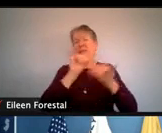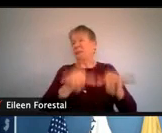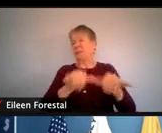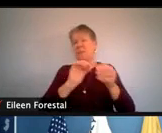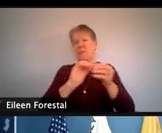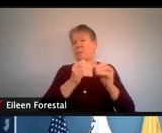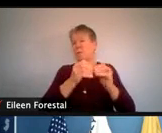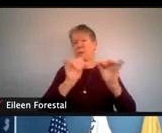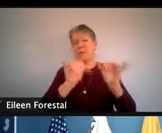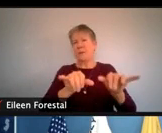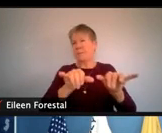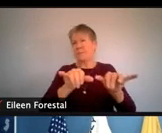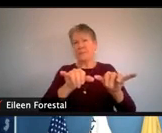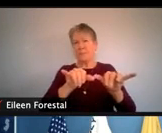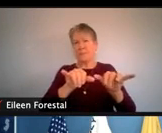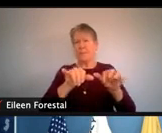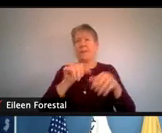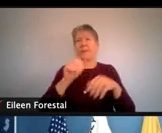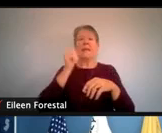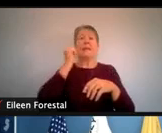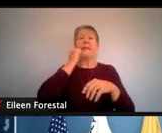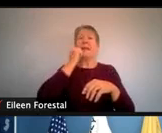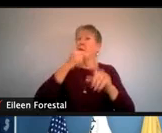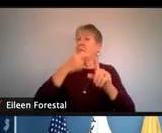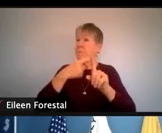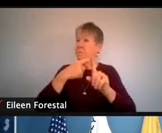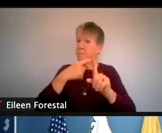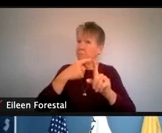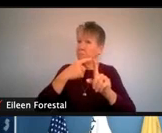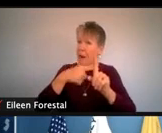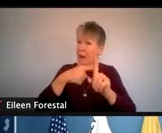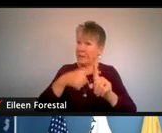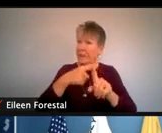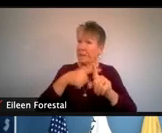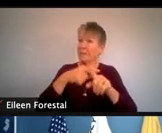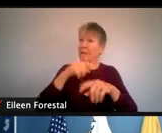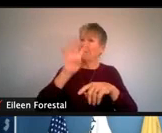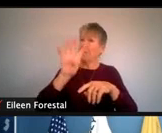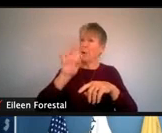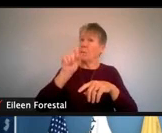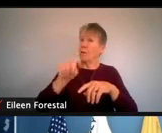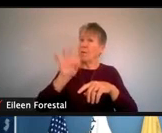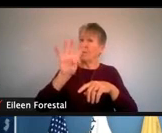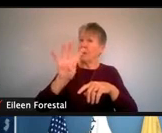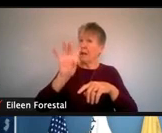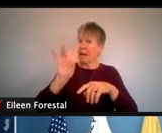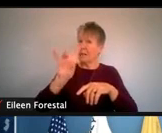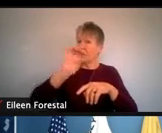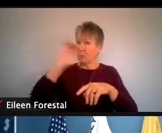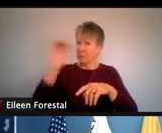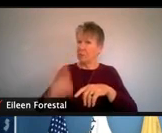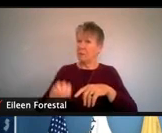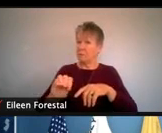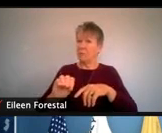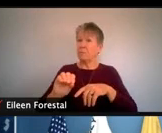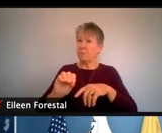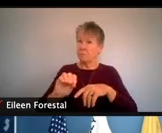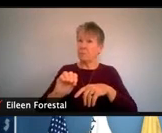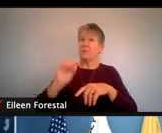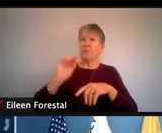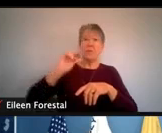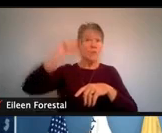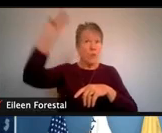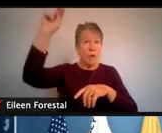October 22nd is 4.48%. The northern part of the state is